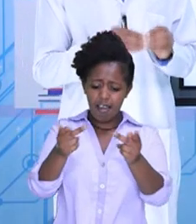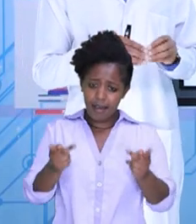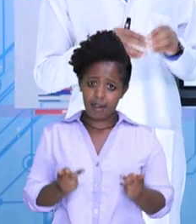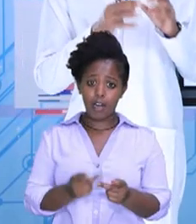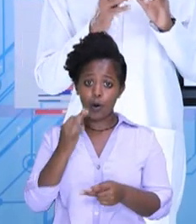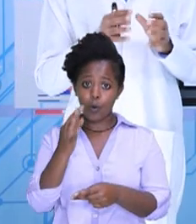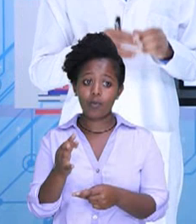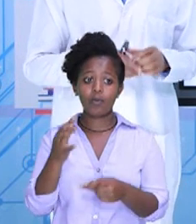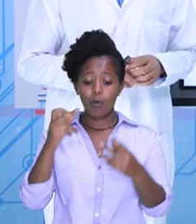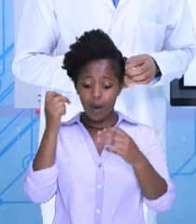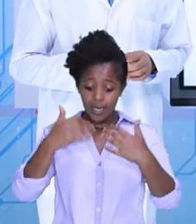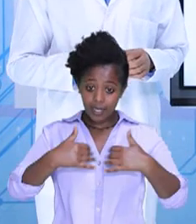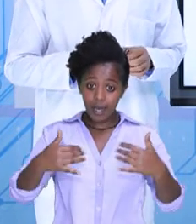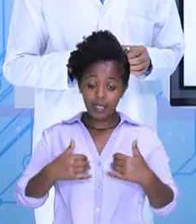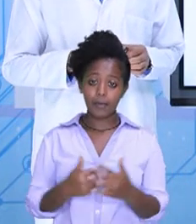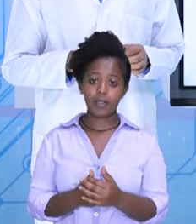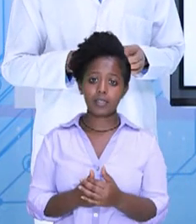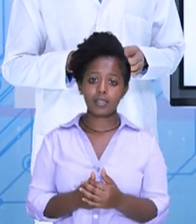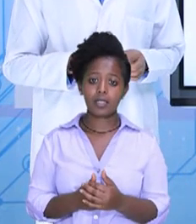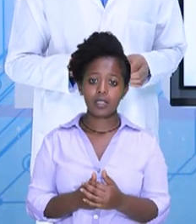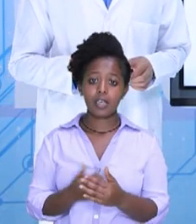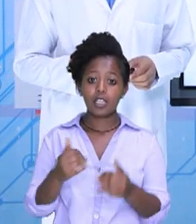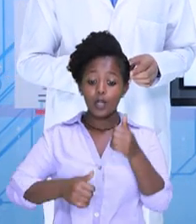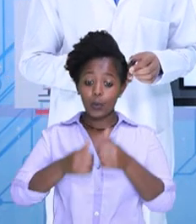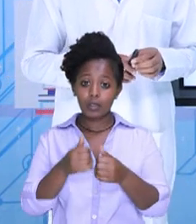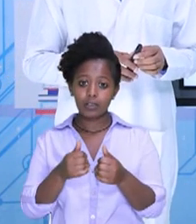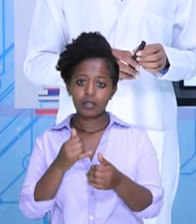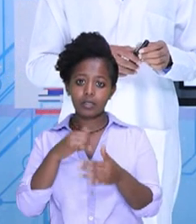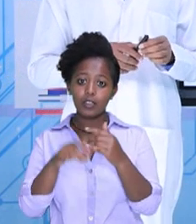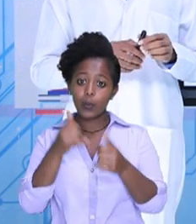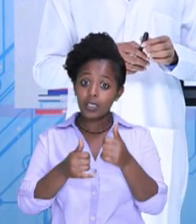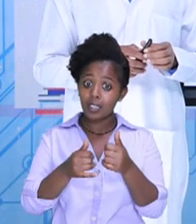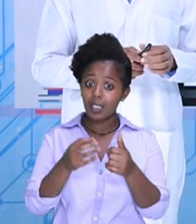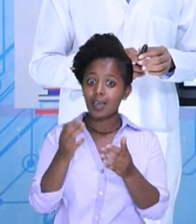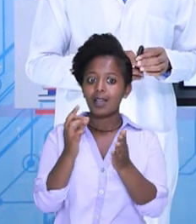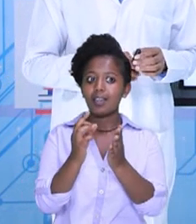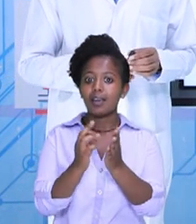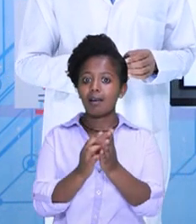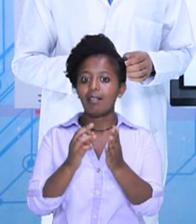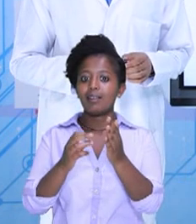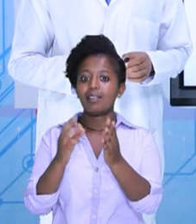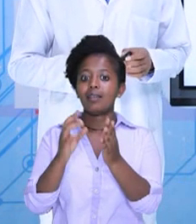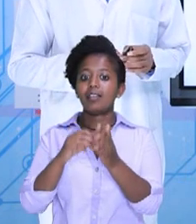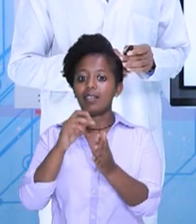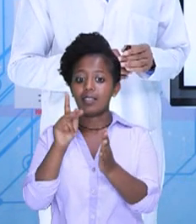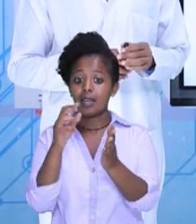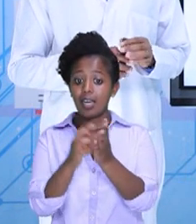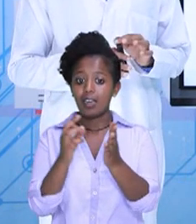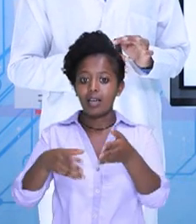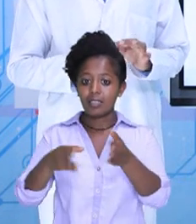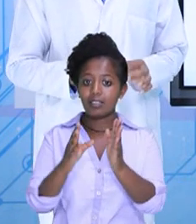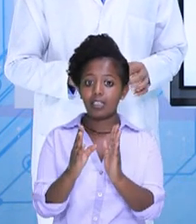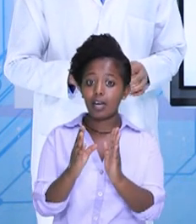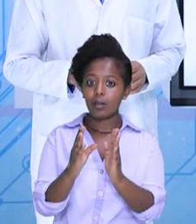a conservational areas of wild animals in which legal hunting is allowed